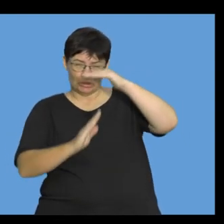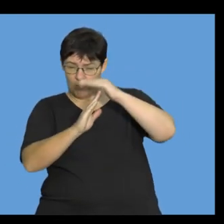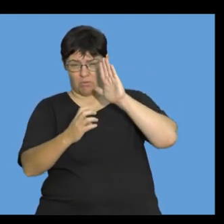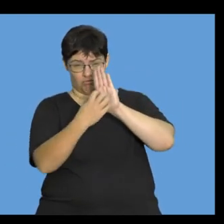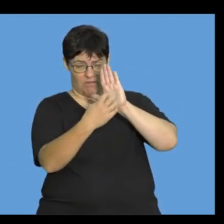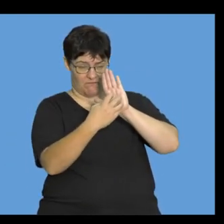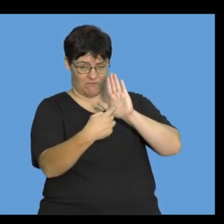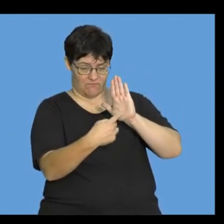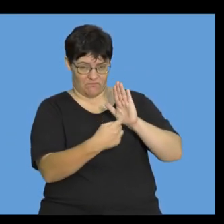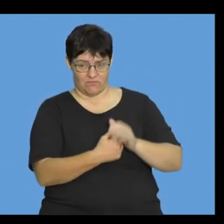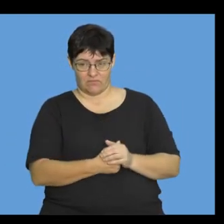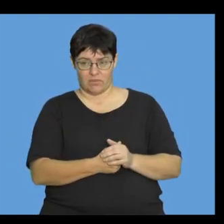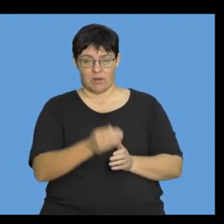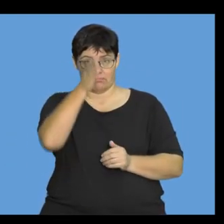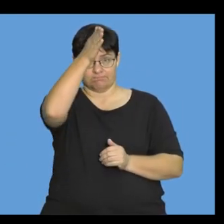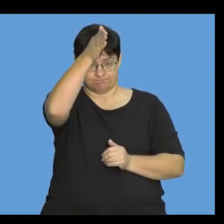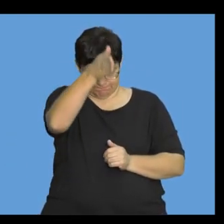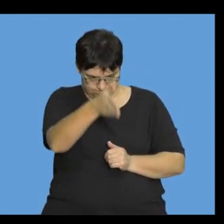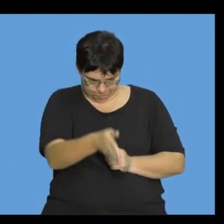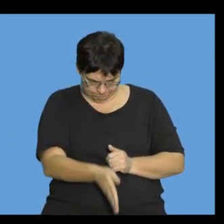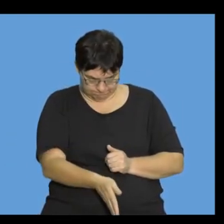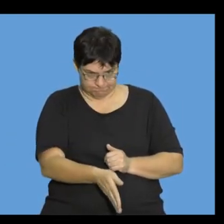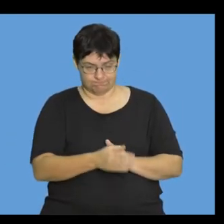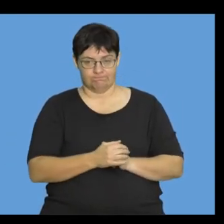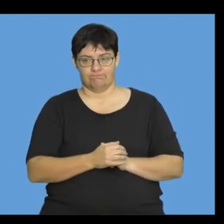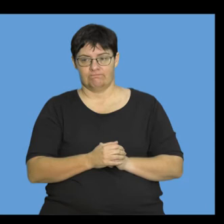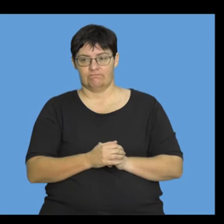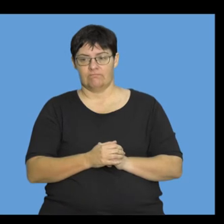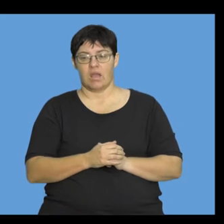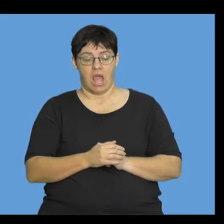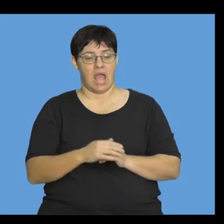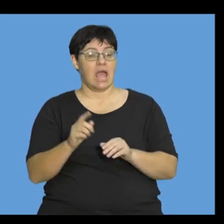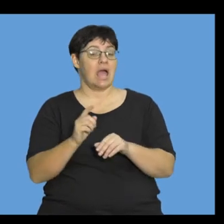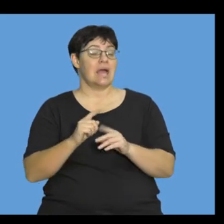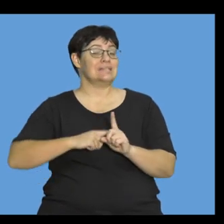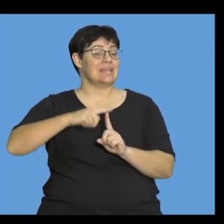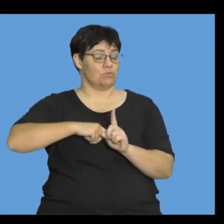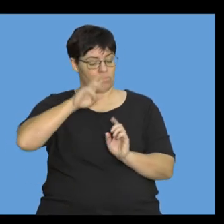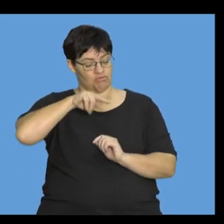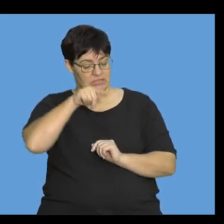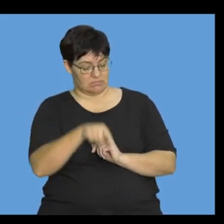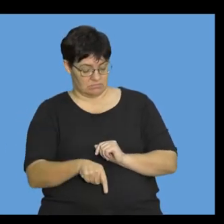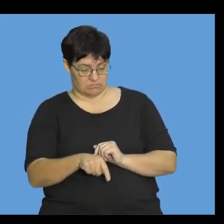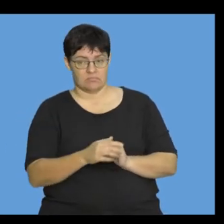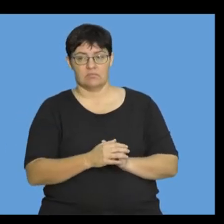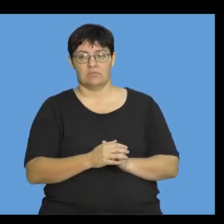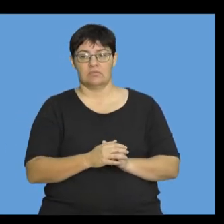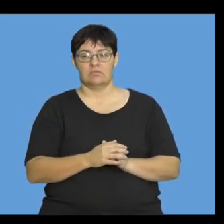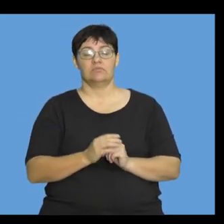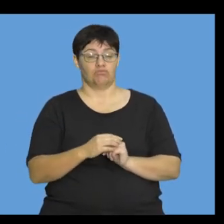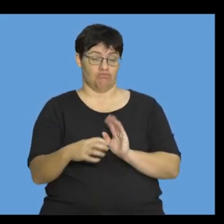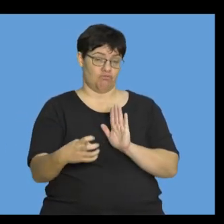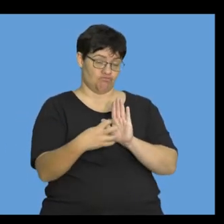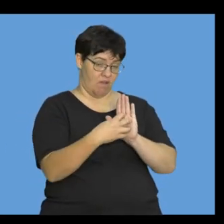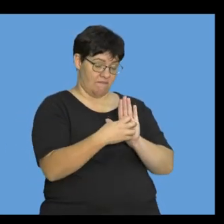at the very top of our graph and we draw a line down. and we read a temperature. Now I'm going to say to